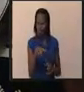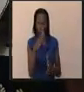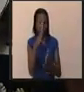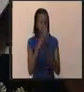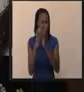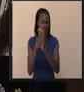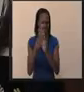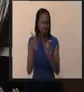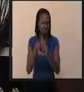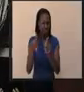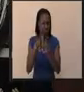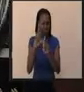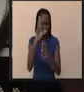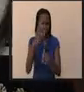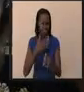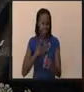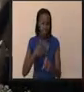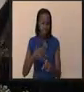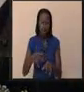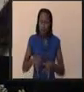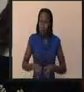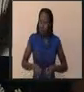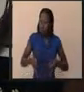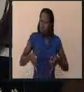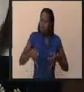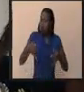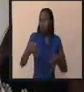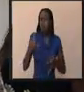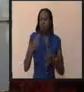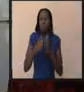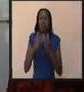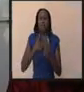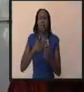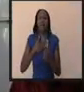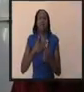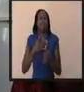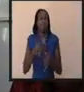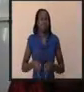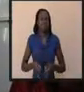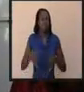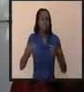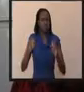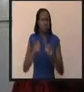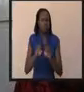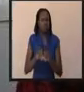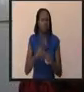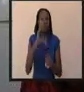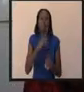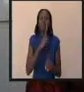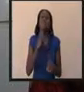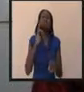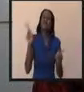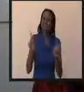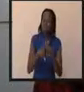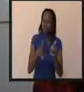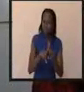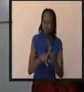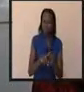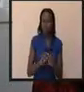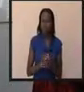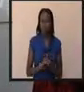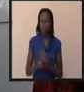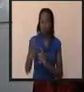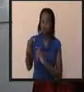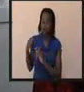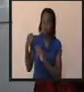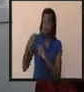family. My legs are so long, not even my brother has such long legs. Yes, your legs are like Auntie Swoma's. You probably have some of her genes.